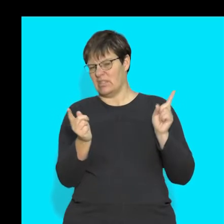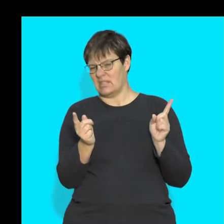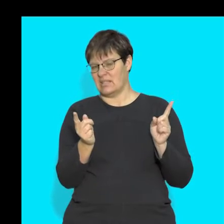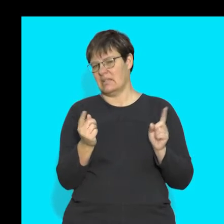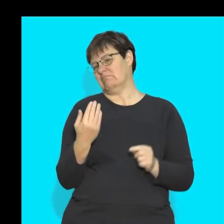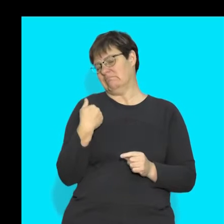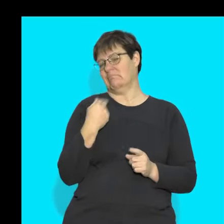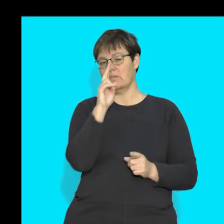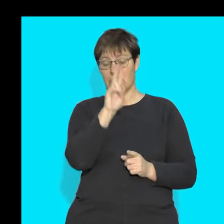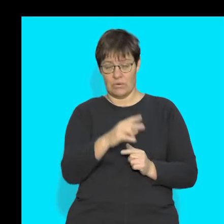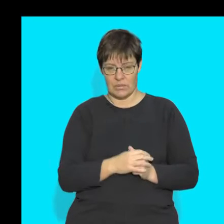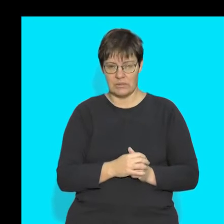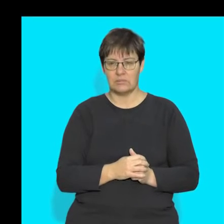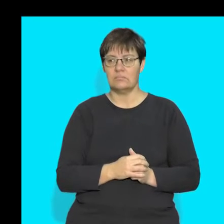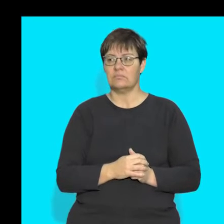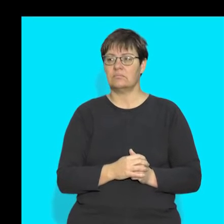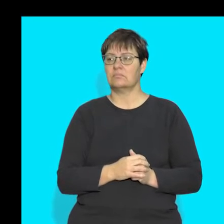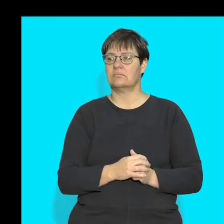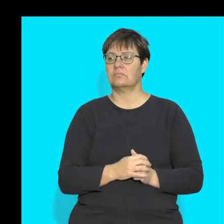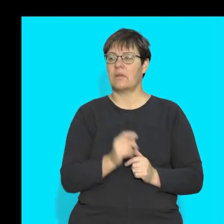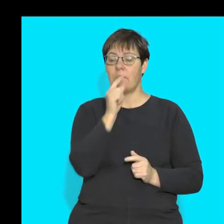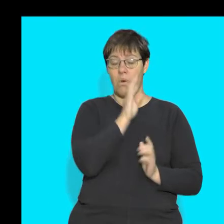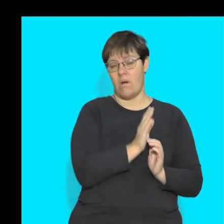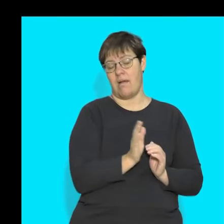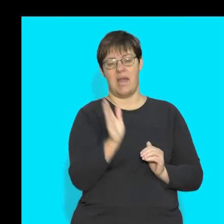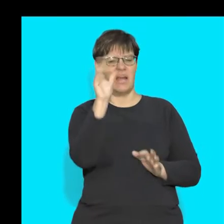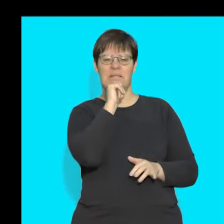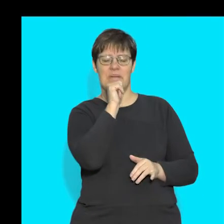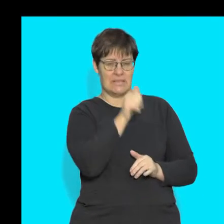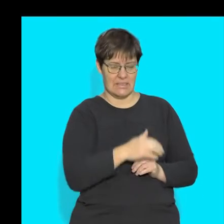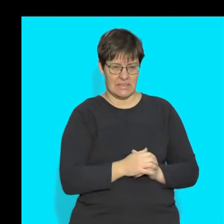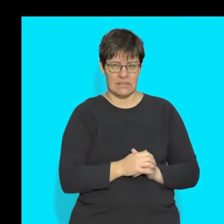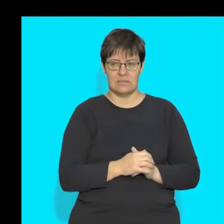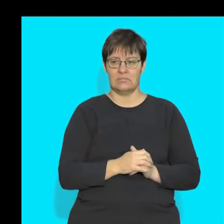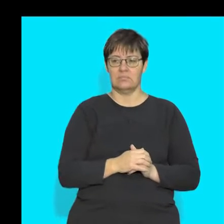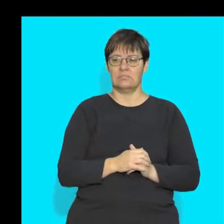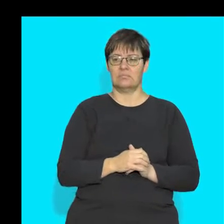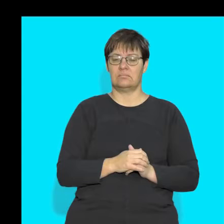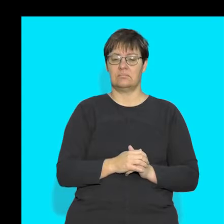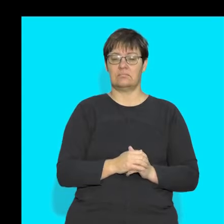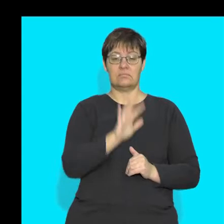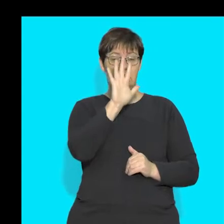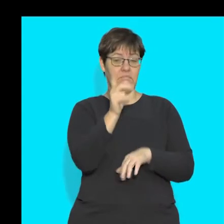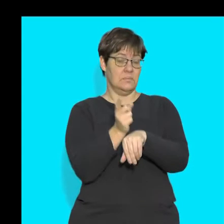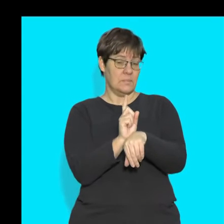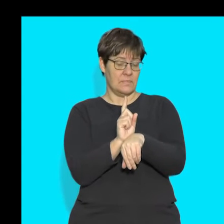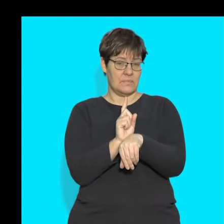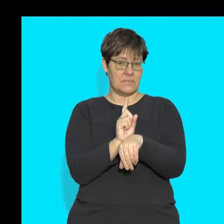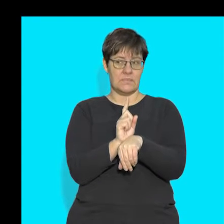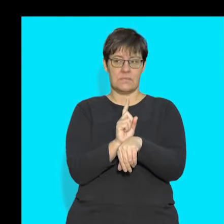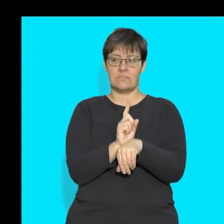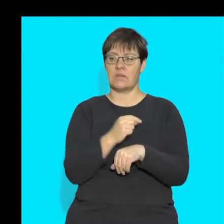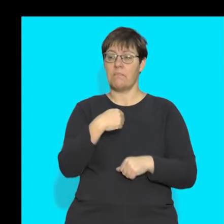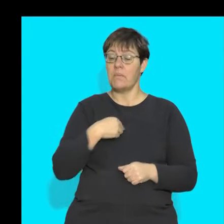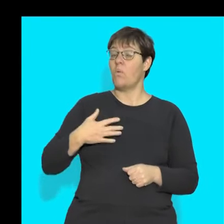what we just created. So this one goes a little higher, it doesn't matter. But at 5 seconds, I